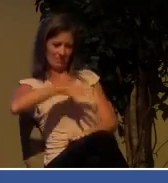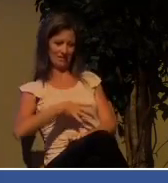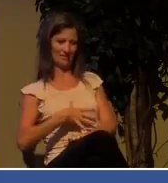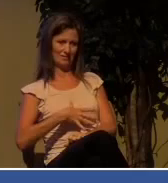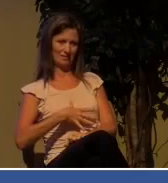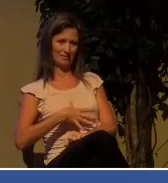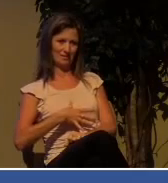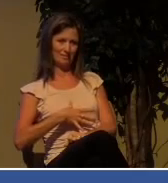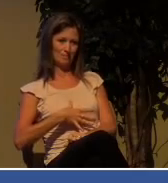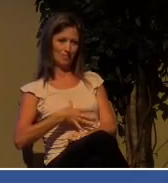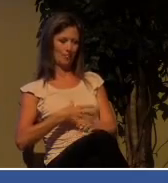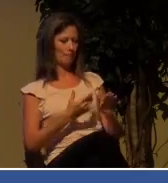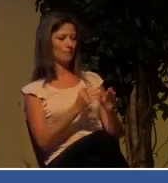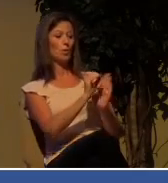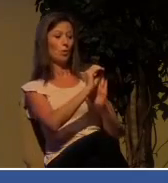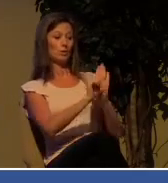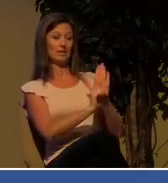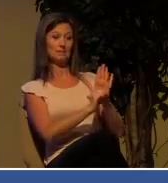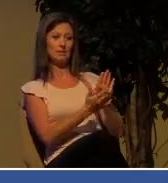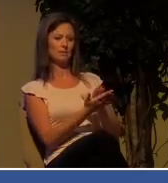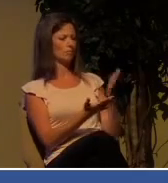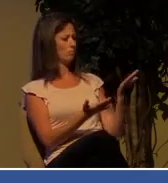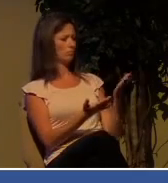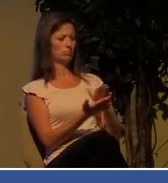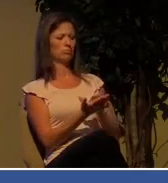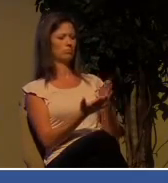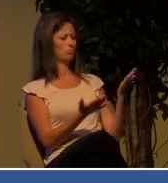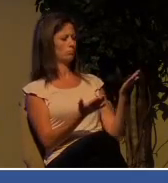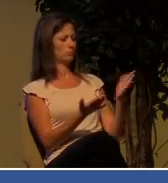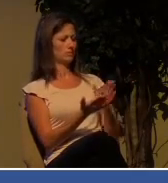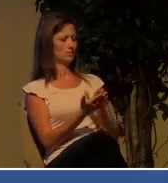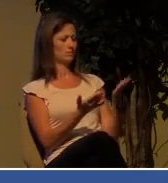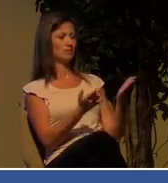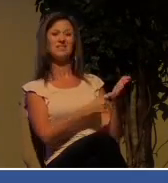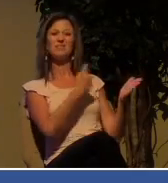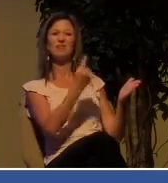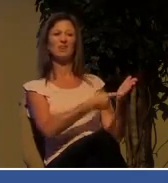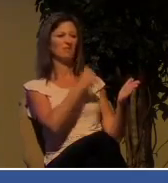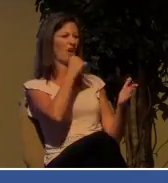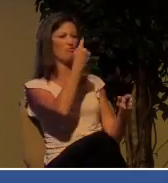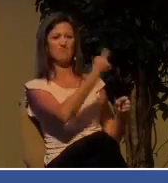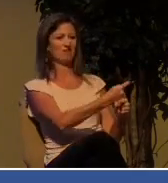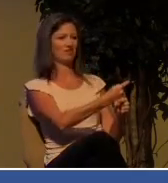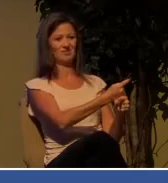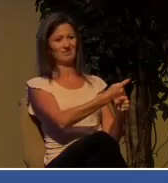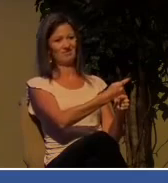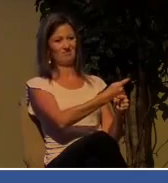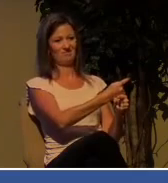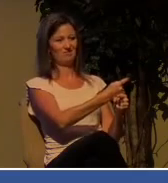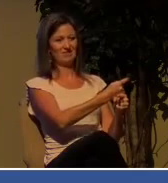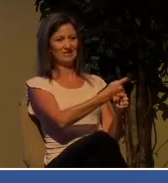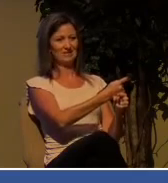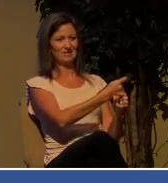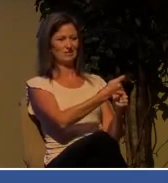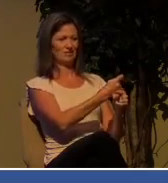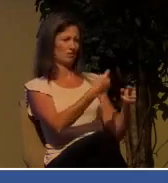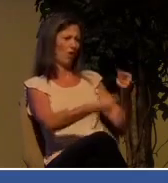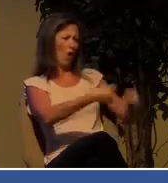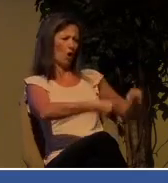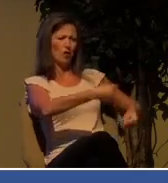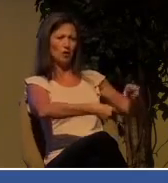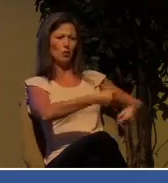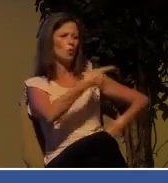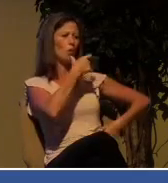Now, as you look through the New Testament, there are times that it wasn't done right. They argued about who was going to be